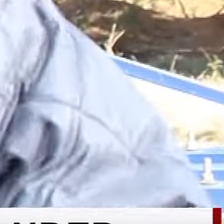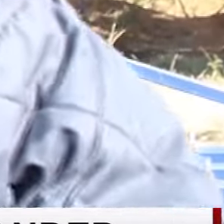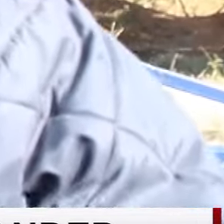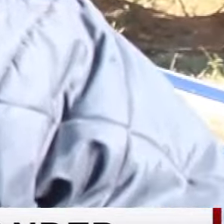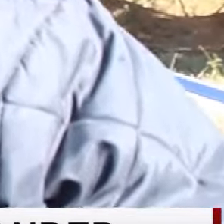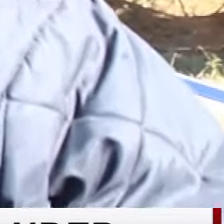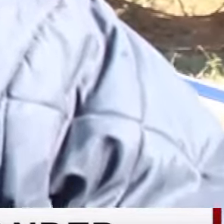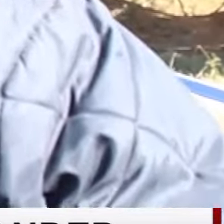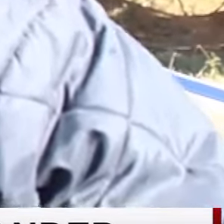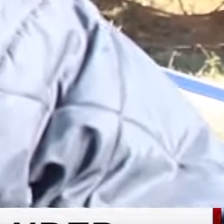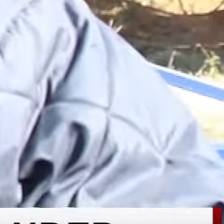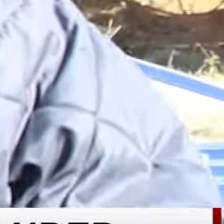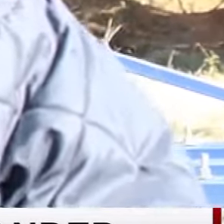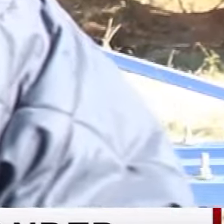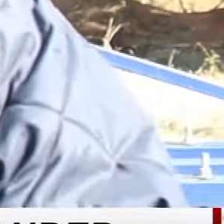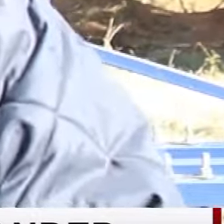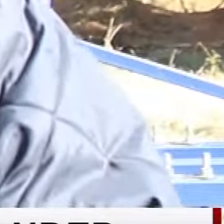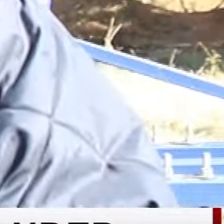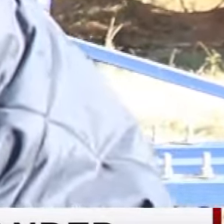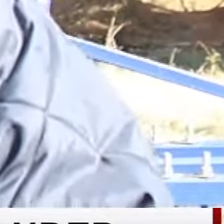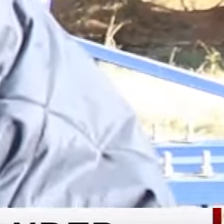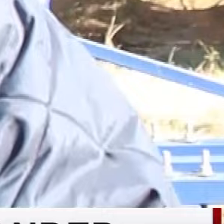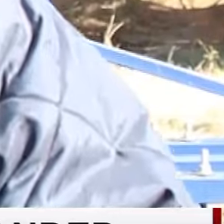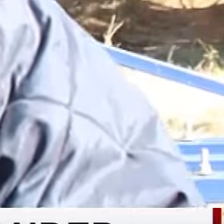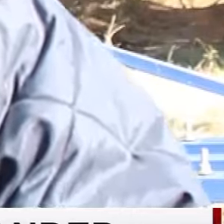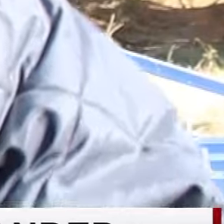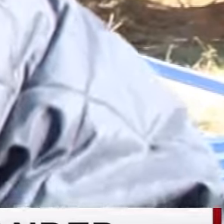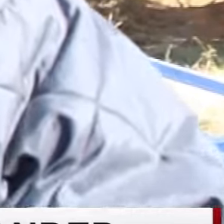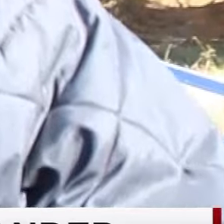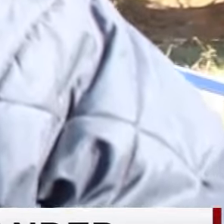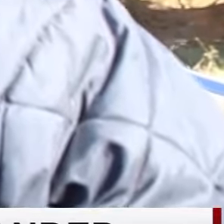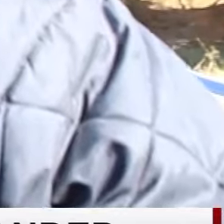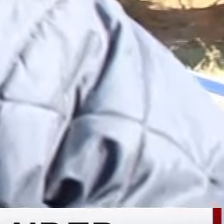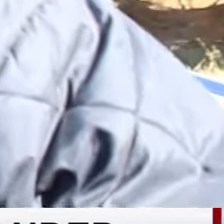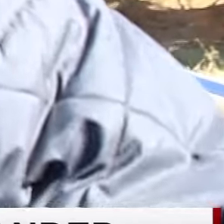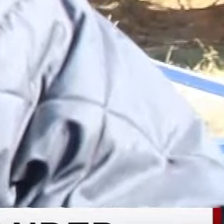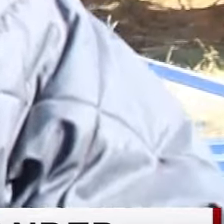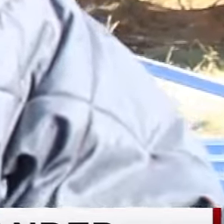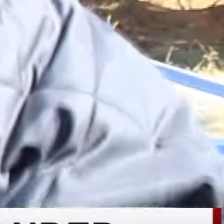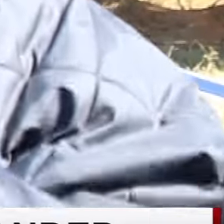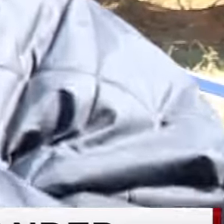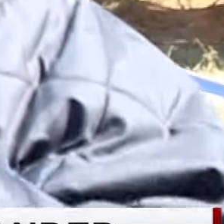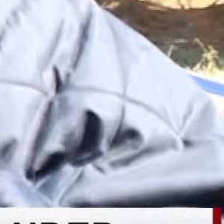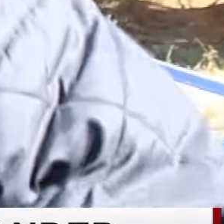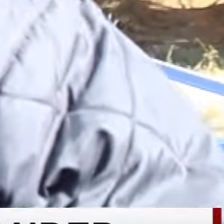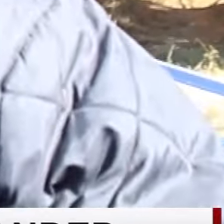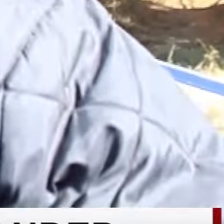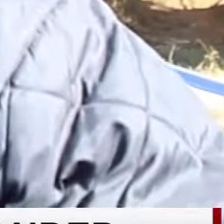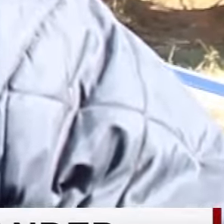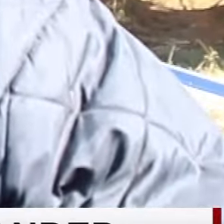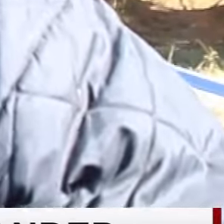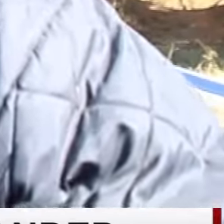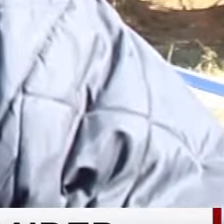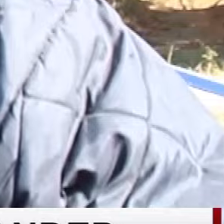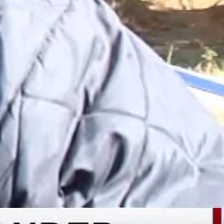their display with the requirements of government so that we'll be in a position to actually carry out